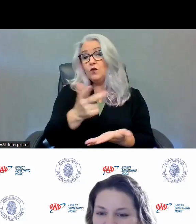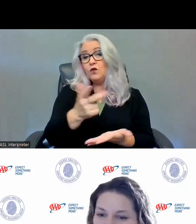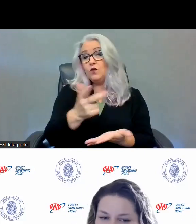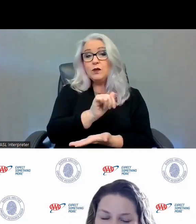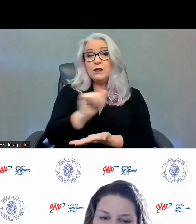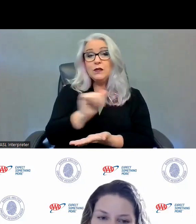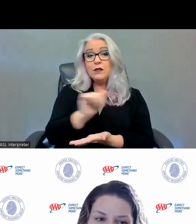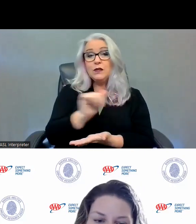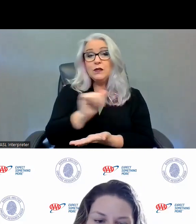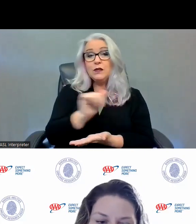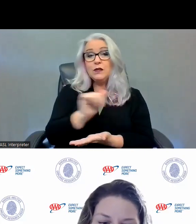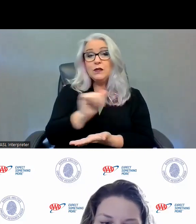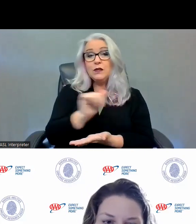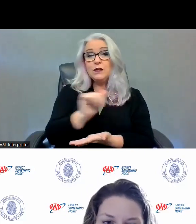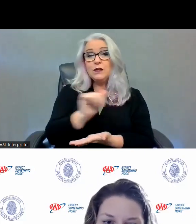morning.